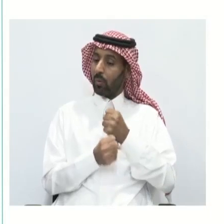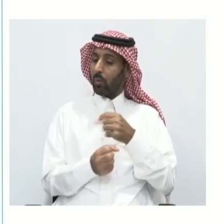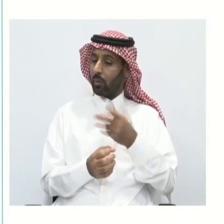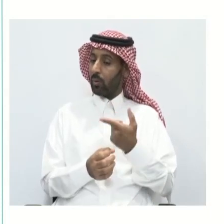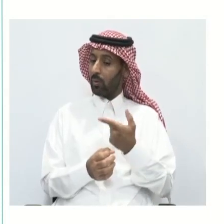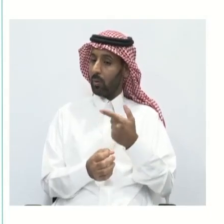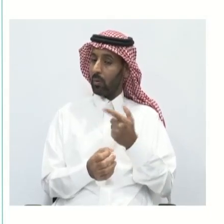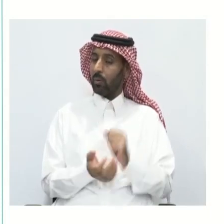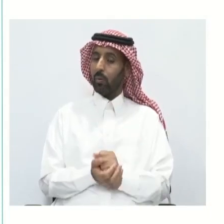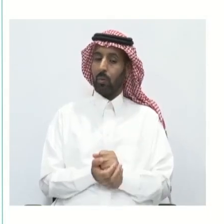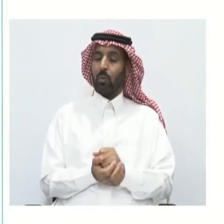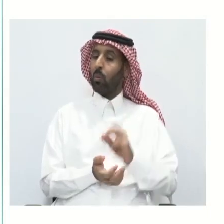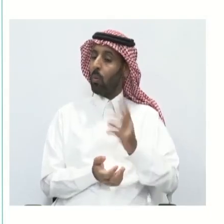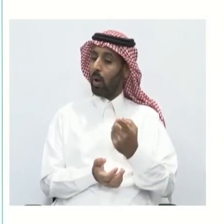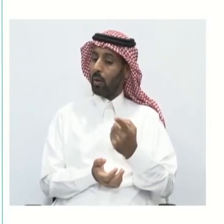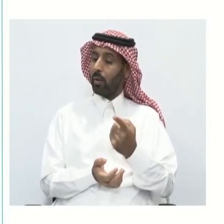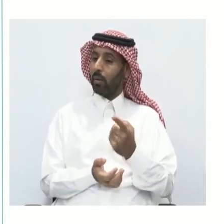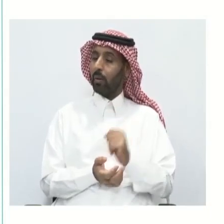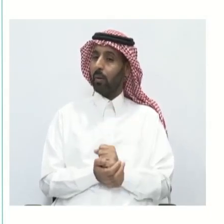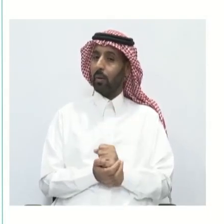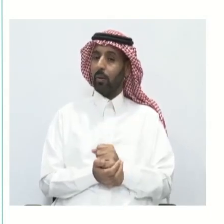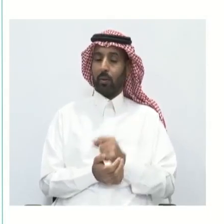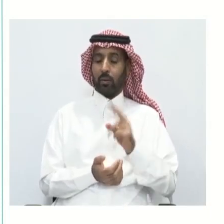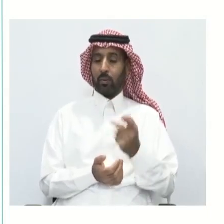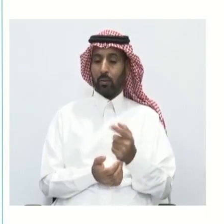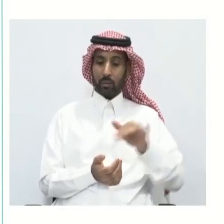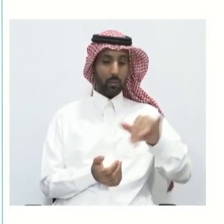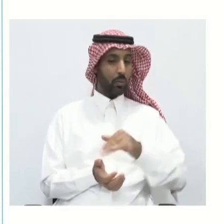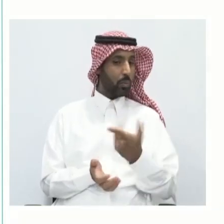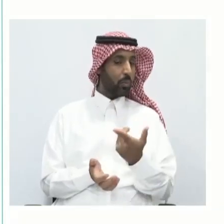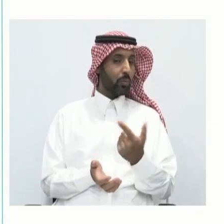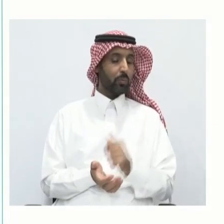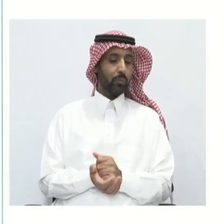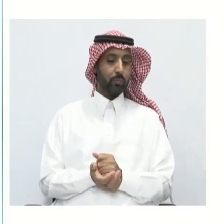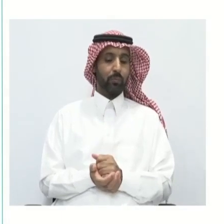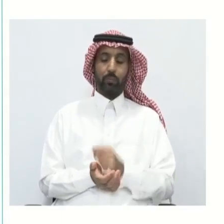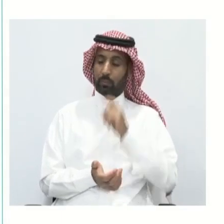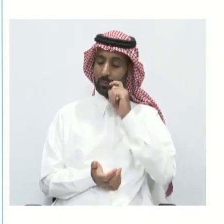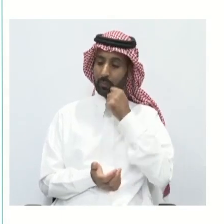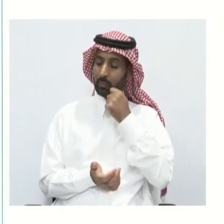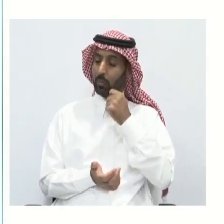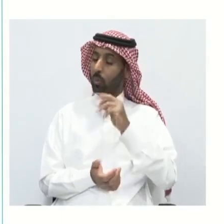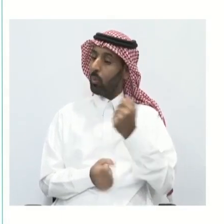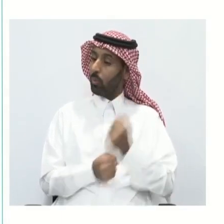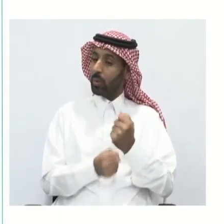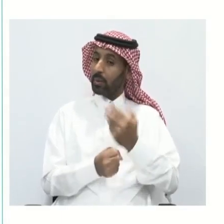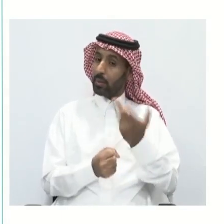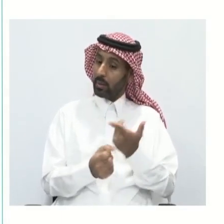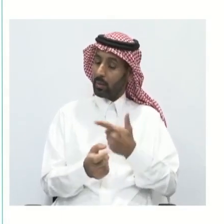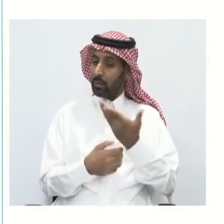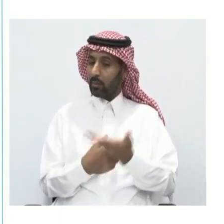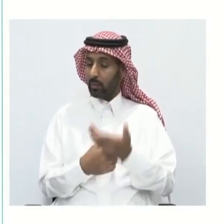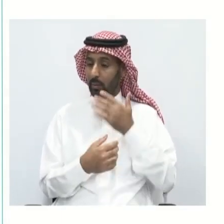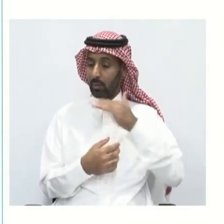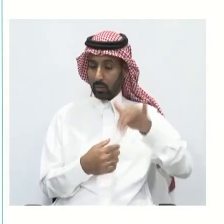about something. Is he going to do when he arrives? Very good. What is he going to do